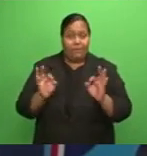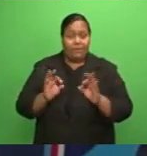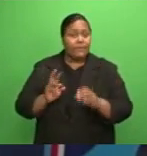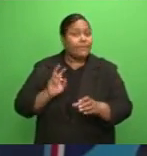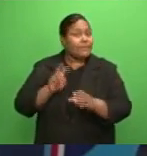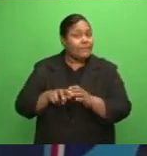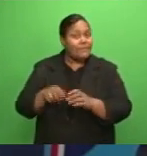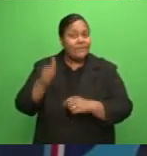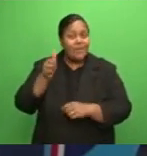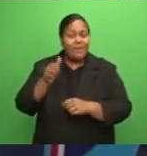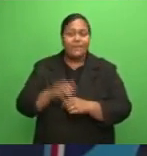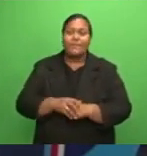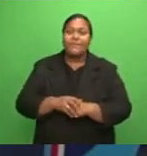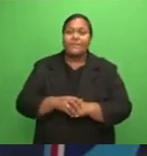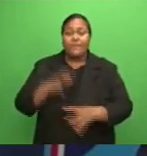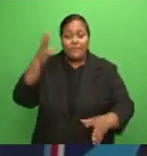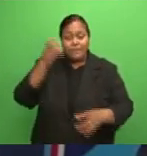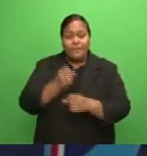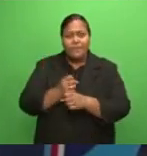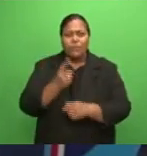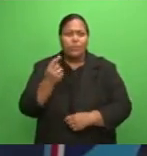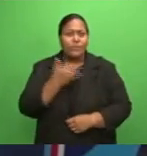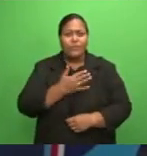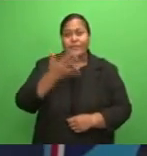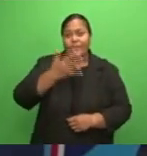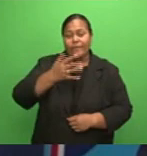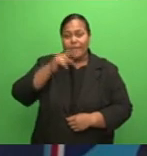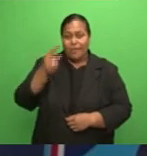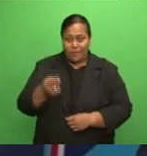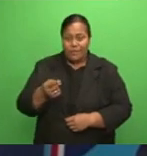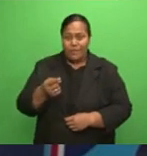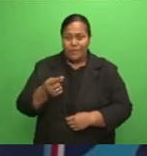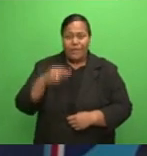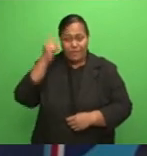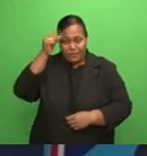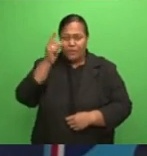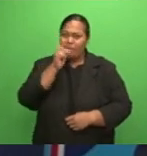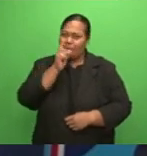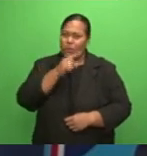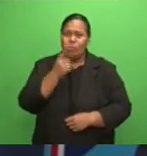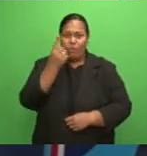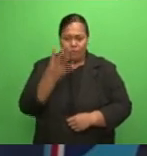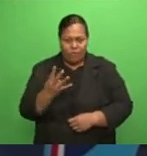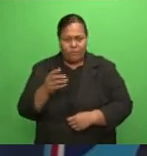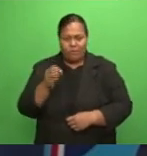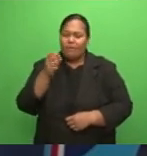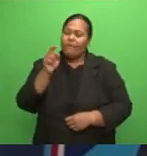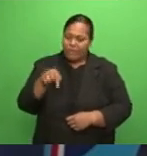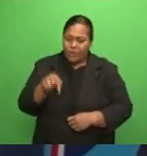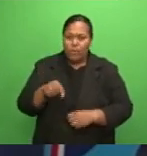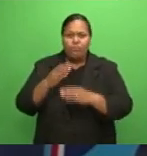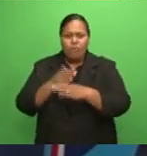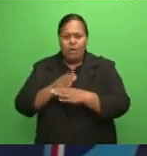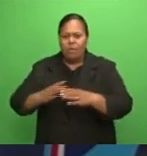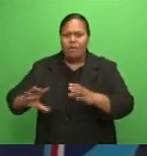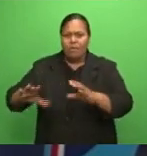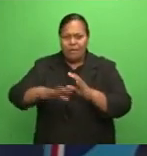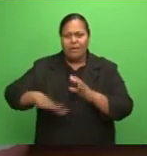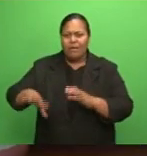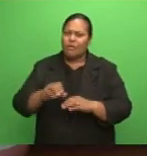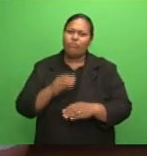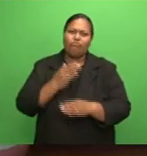total, 115,000 Fijians, one-third of our workforce, have had their jobs lost or hours